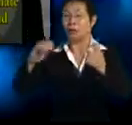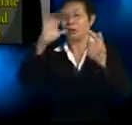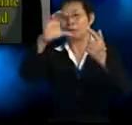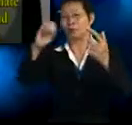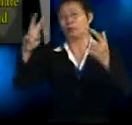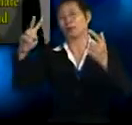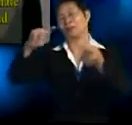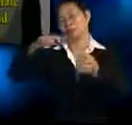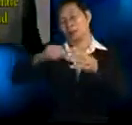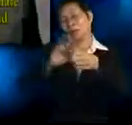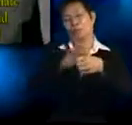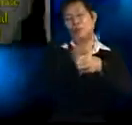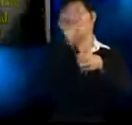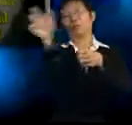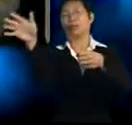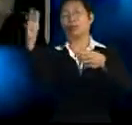is released.